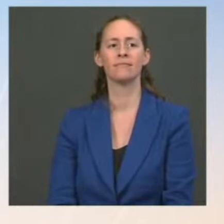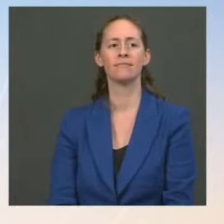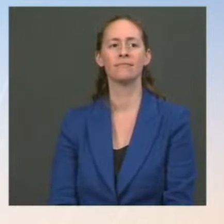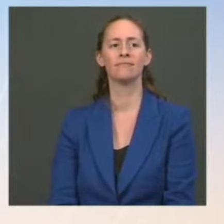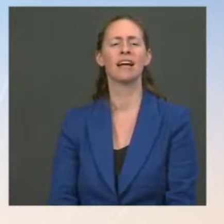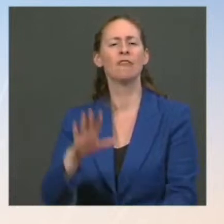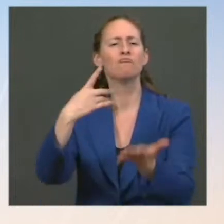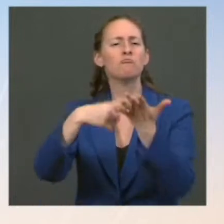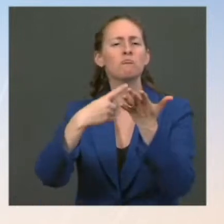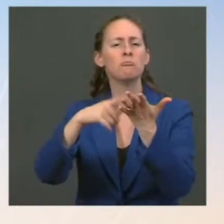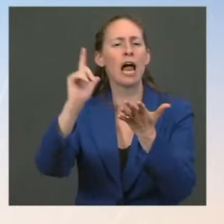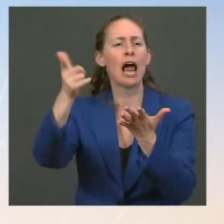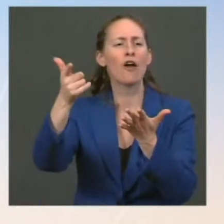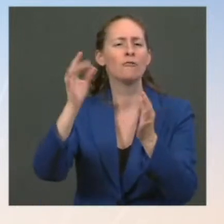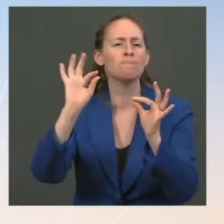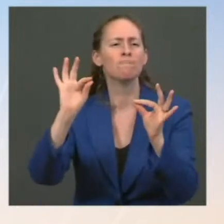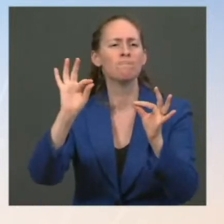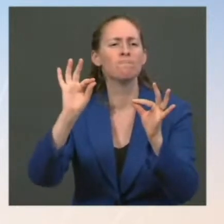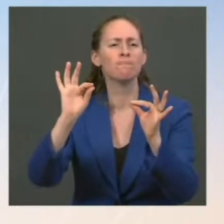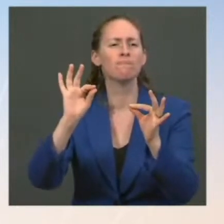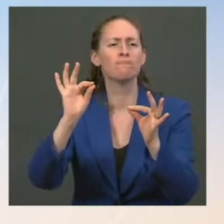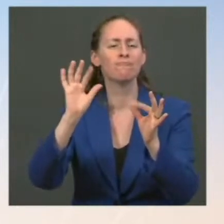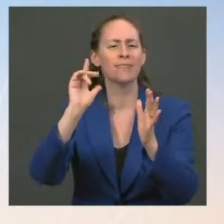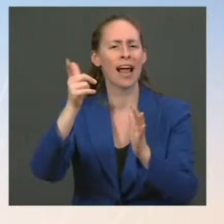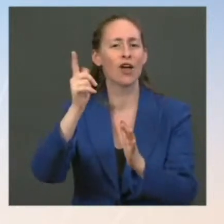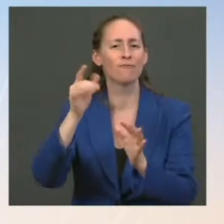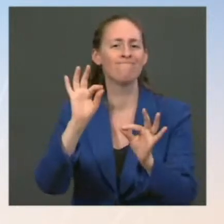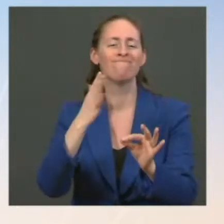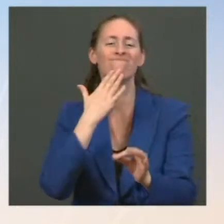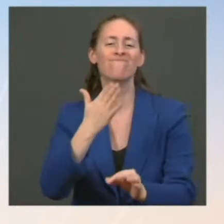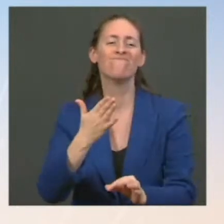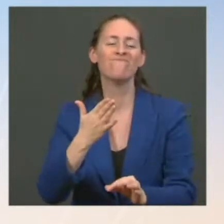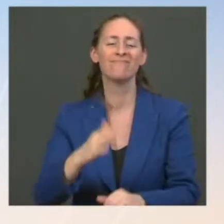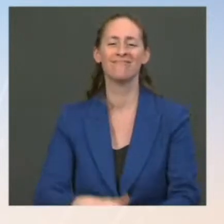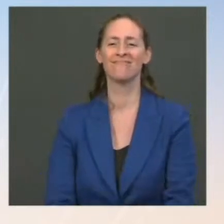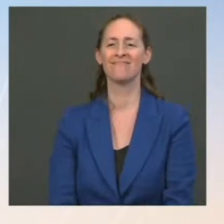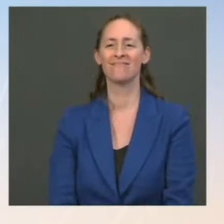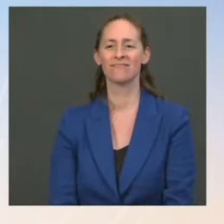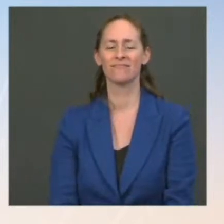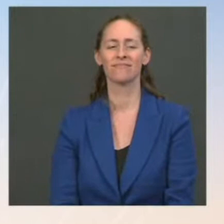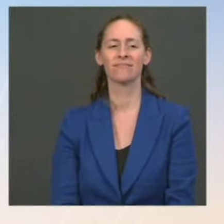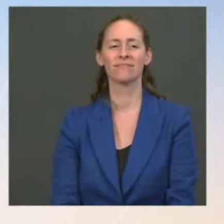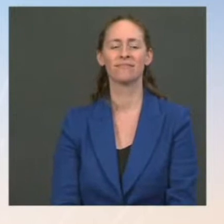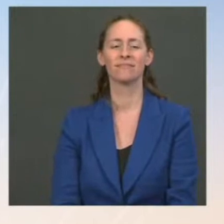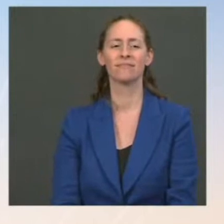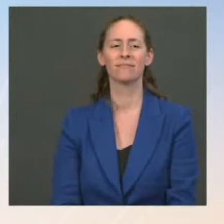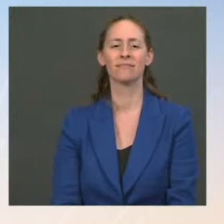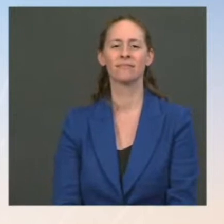end. it? Next time we'll do it during the briefing. Thanks, everyone. Thank you.